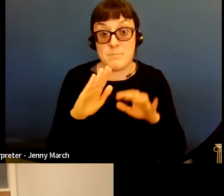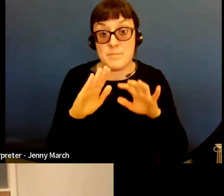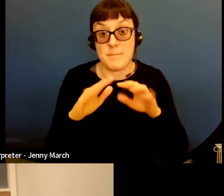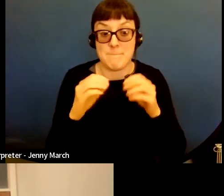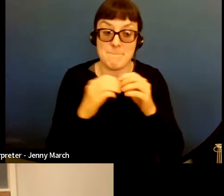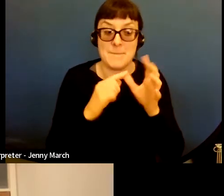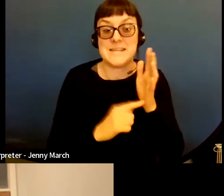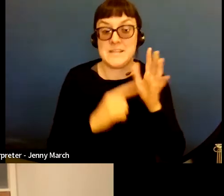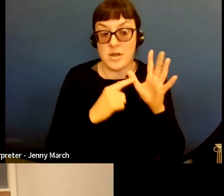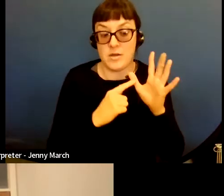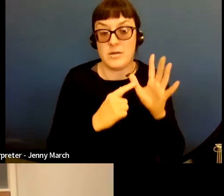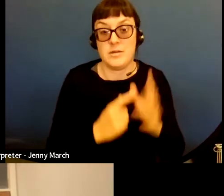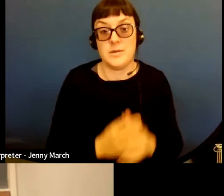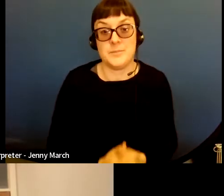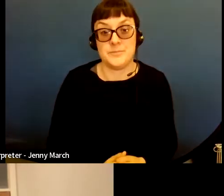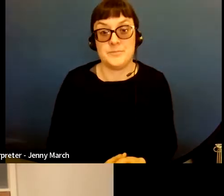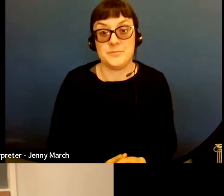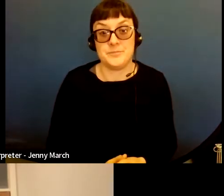BATA.